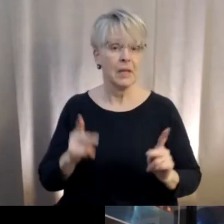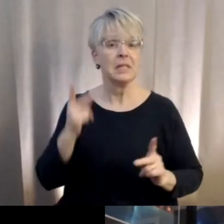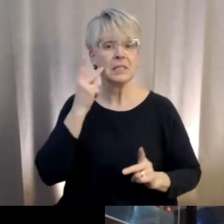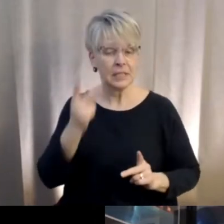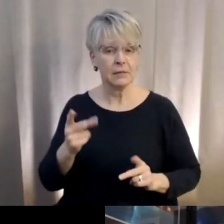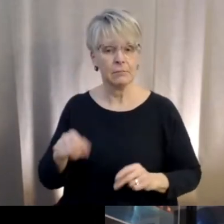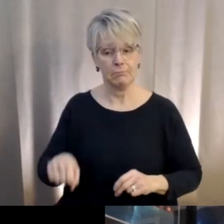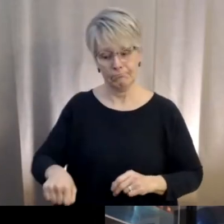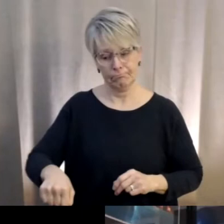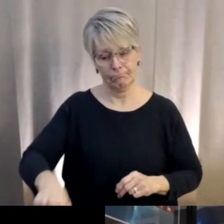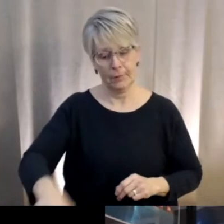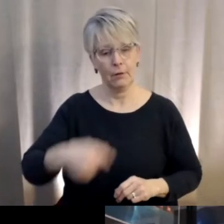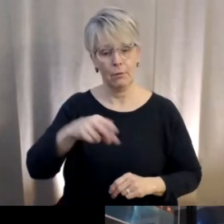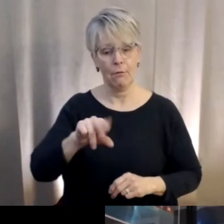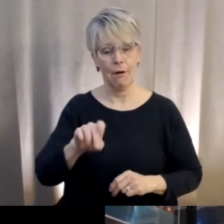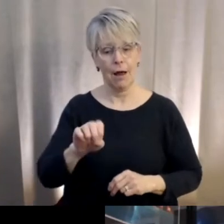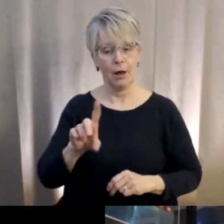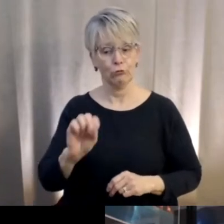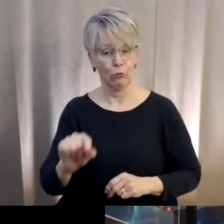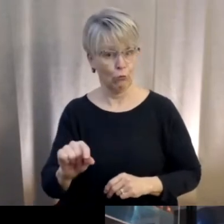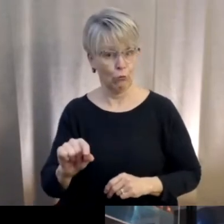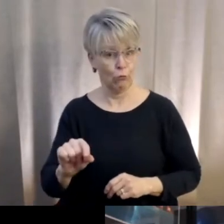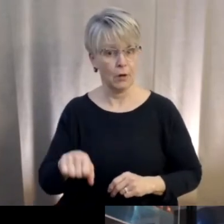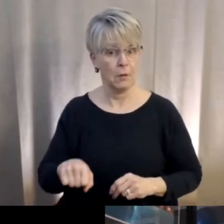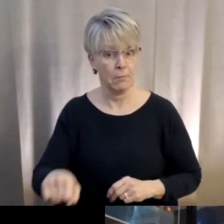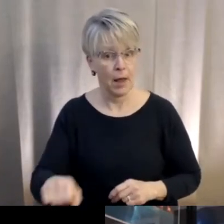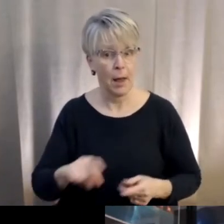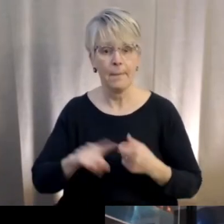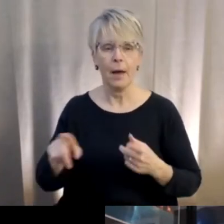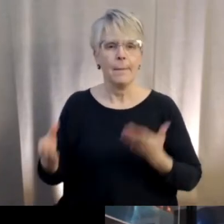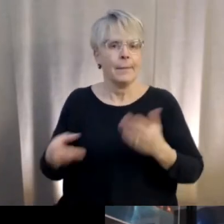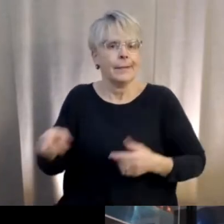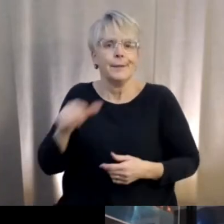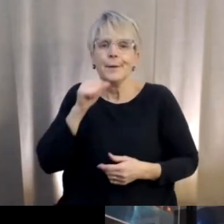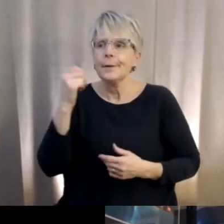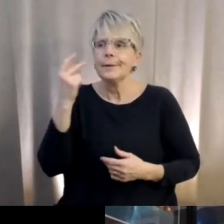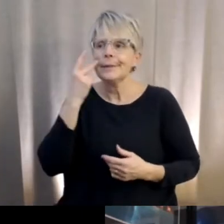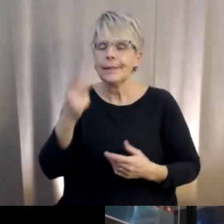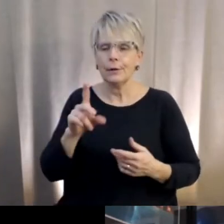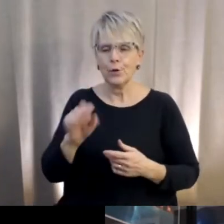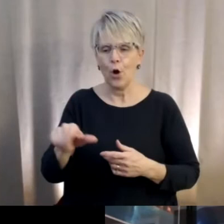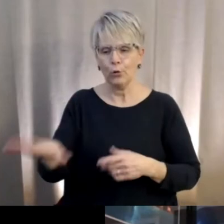dog, but maybe they're not used to seeing, say, what a seizure alert dog is trained for, or what a